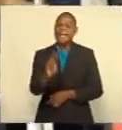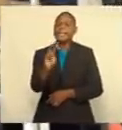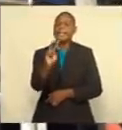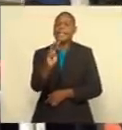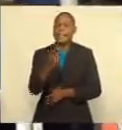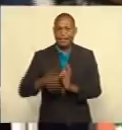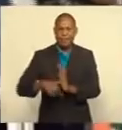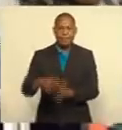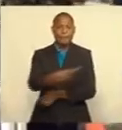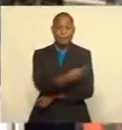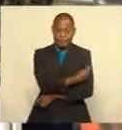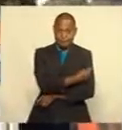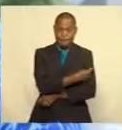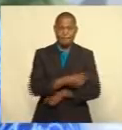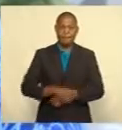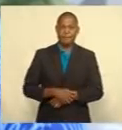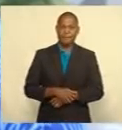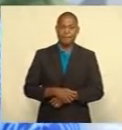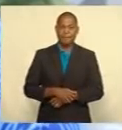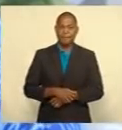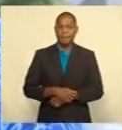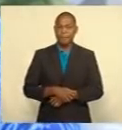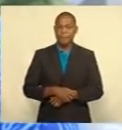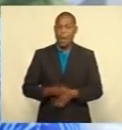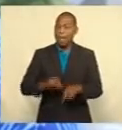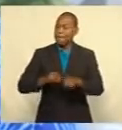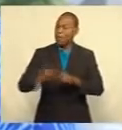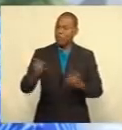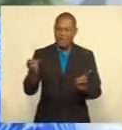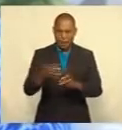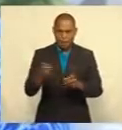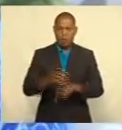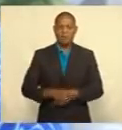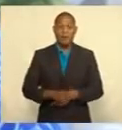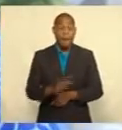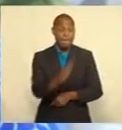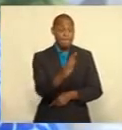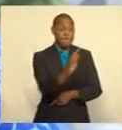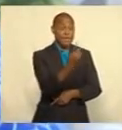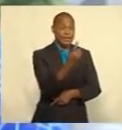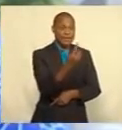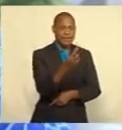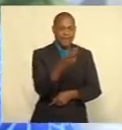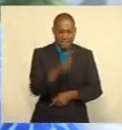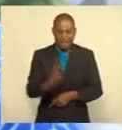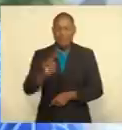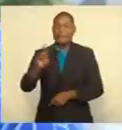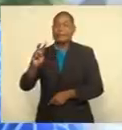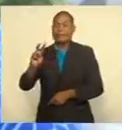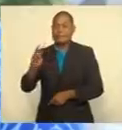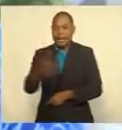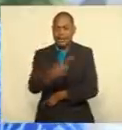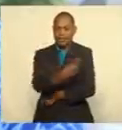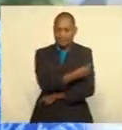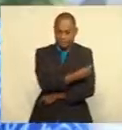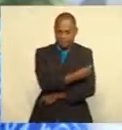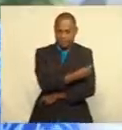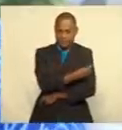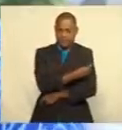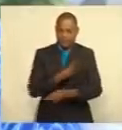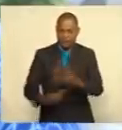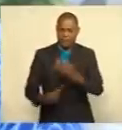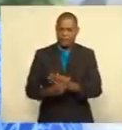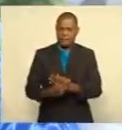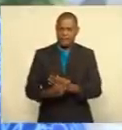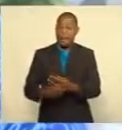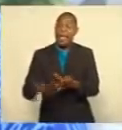absolutely essential that apart from the first jab, and then absolutely essential that an individual gets the second jab, all other